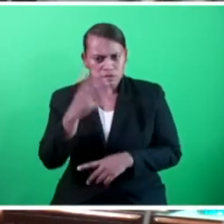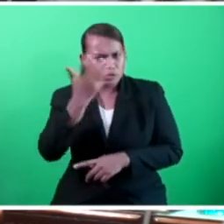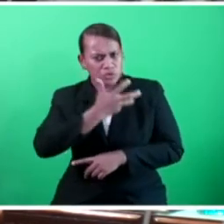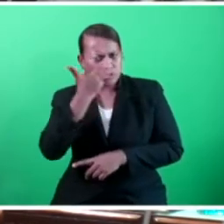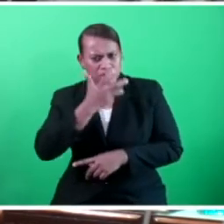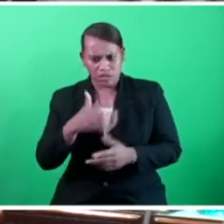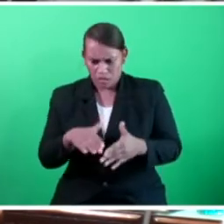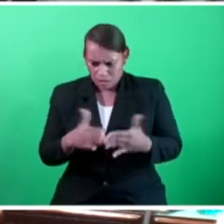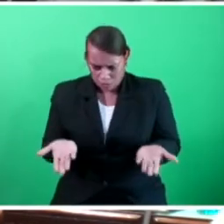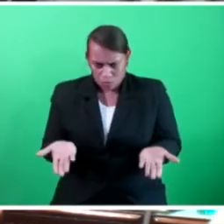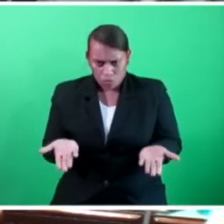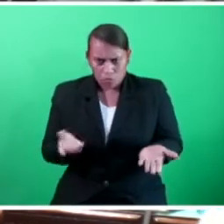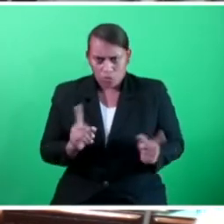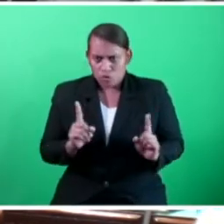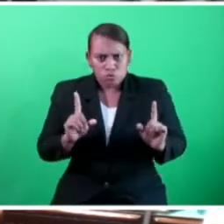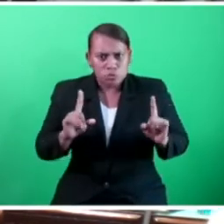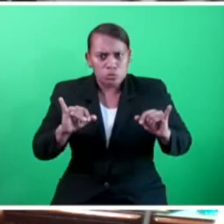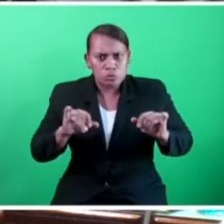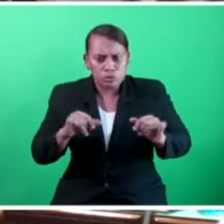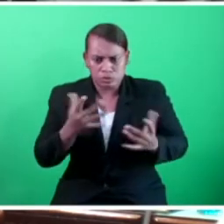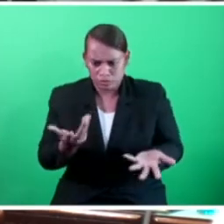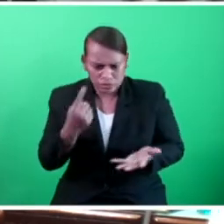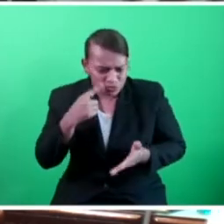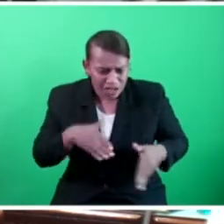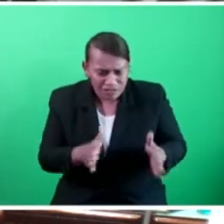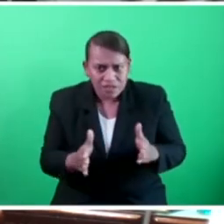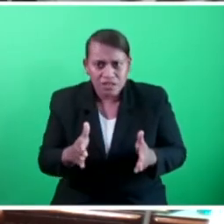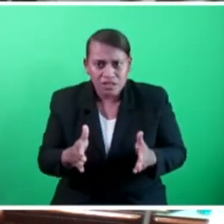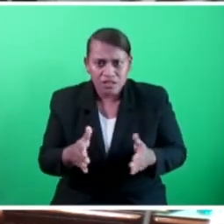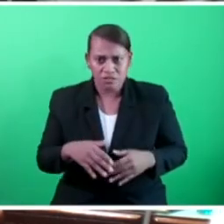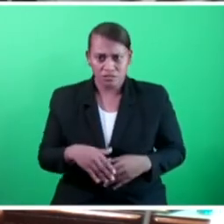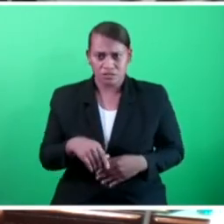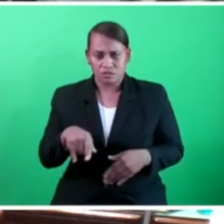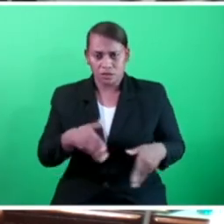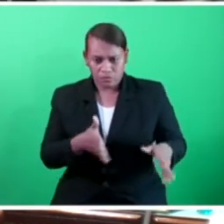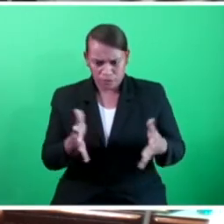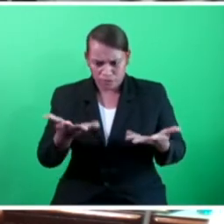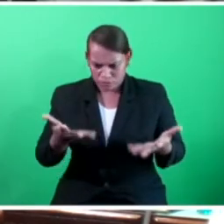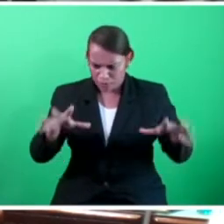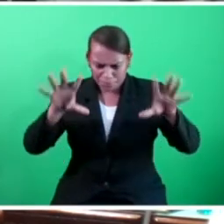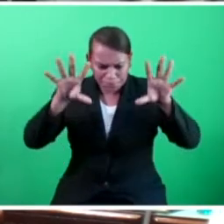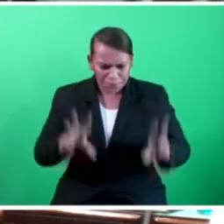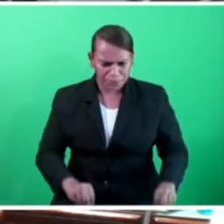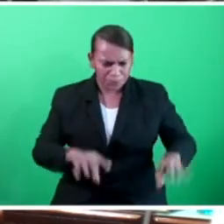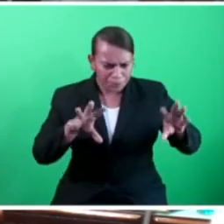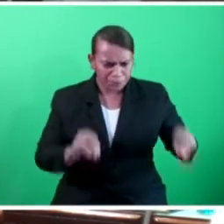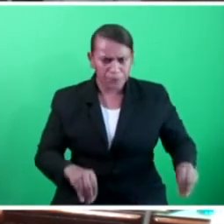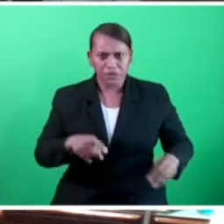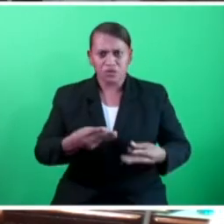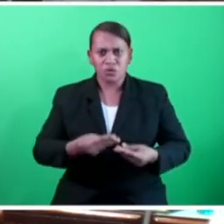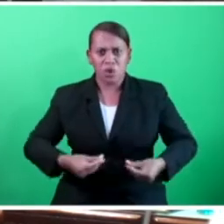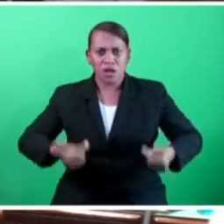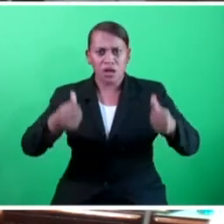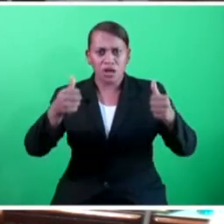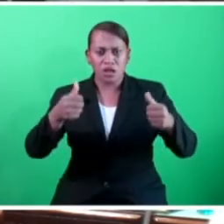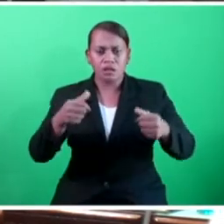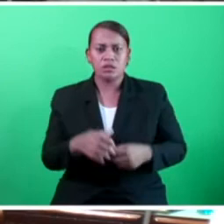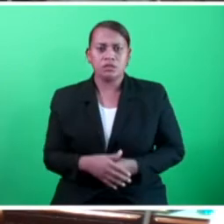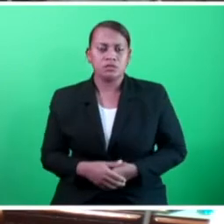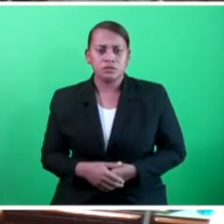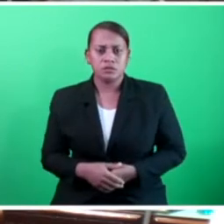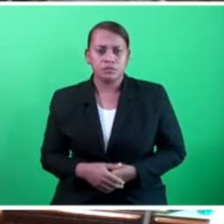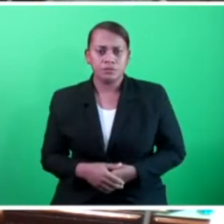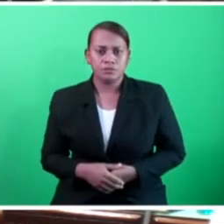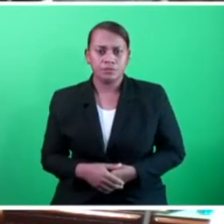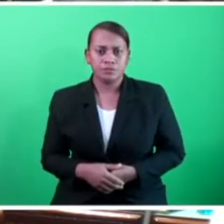the issue with waterways, riverbank erosion, scouring, siltation of our waterways,